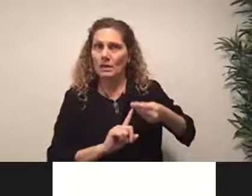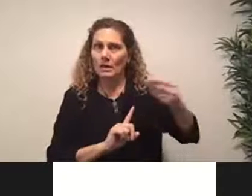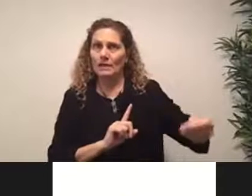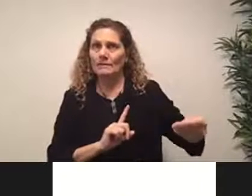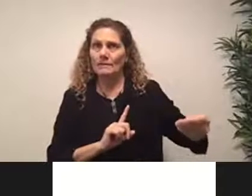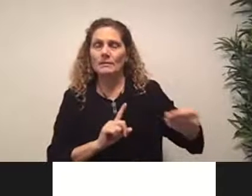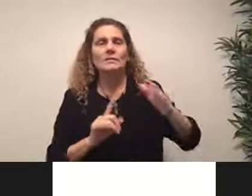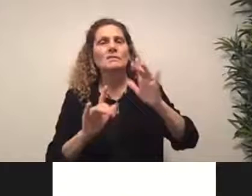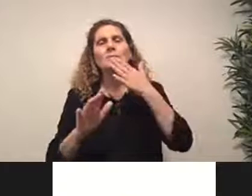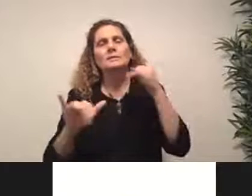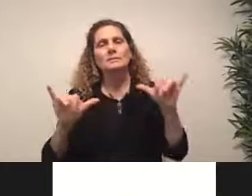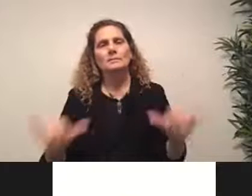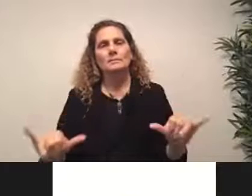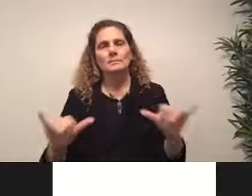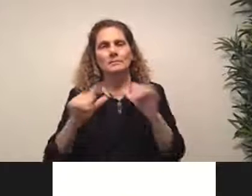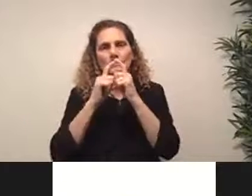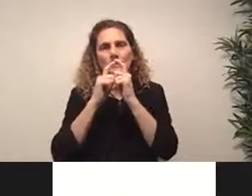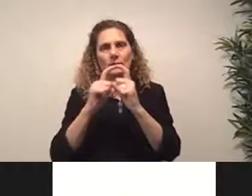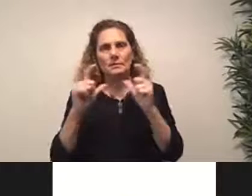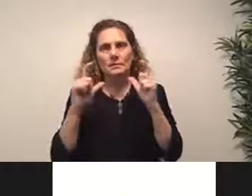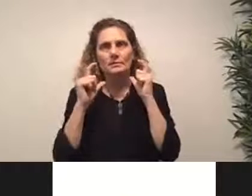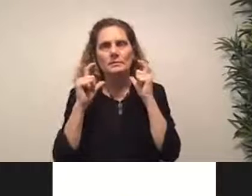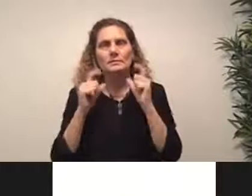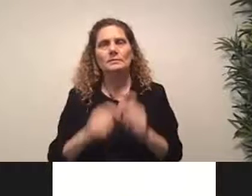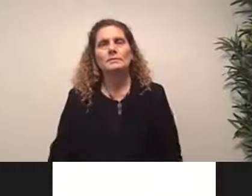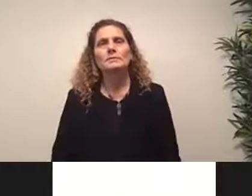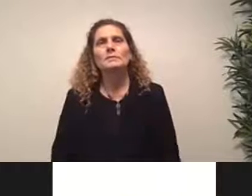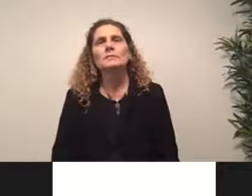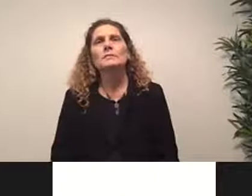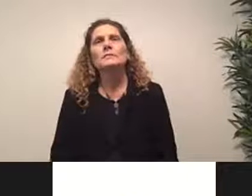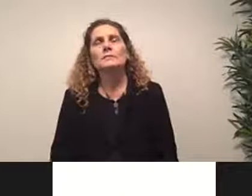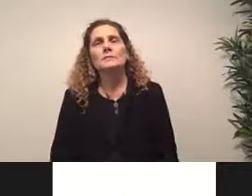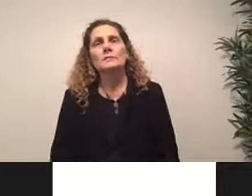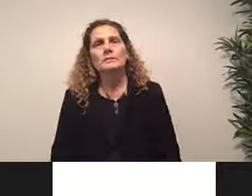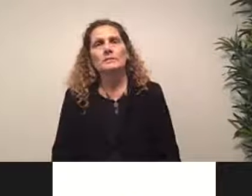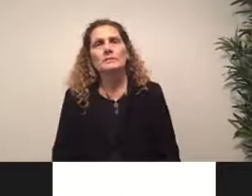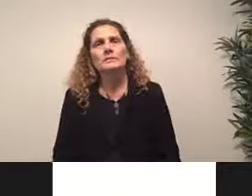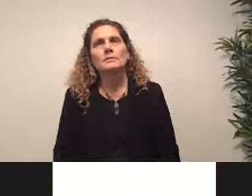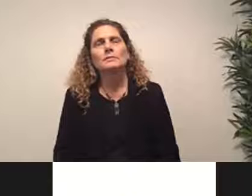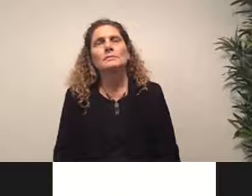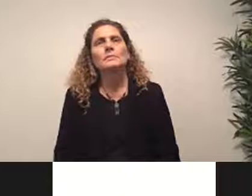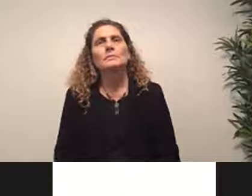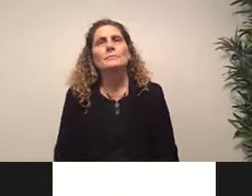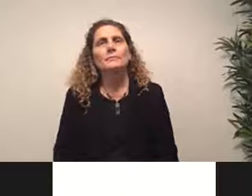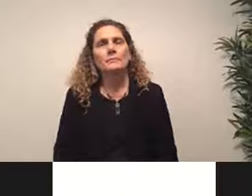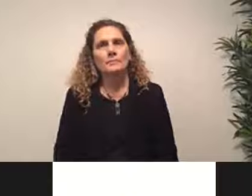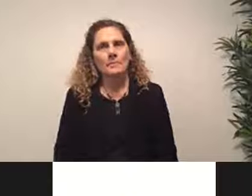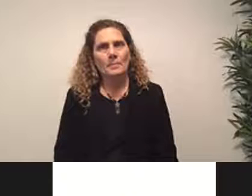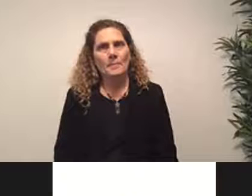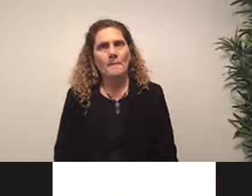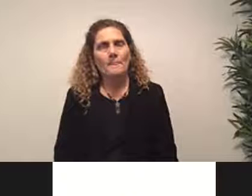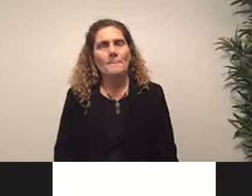going to come up, of course, is the allocation decisions. And allocation decisions are being based on who has made it through the vaccination